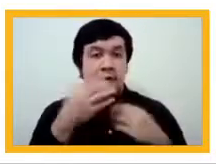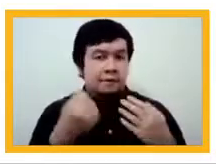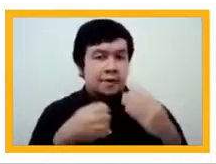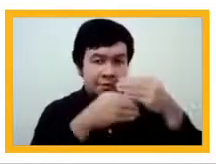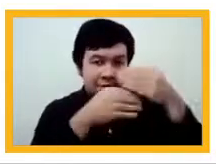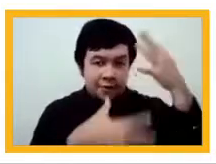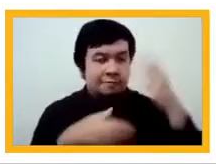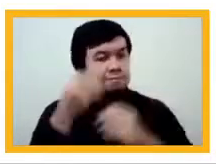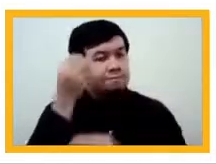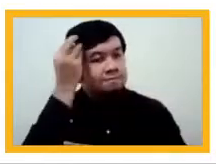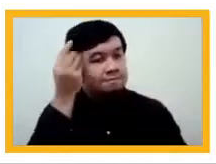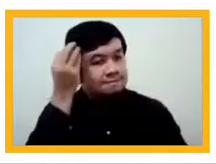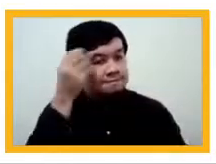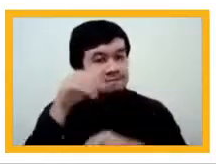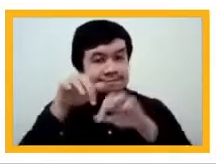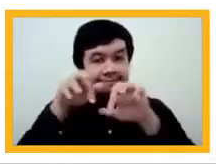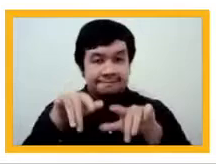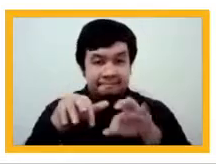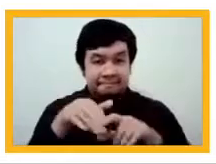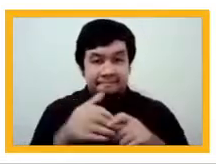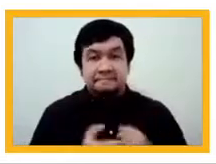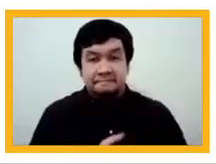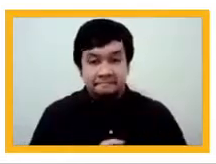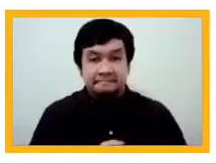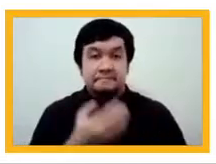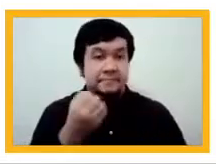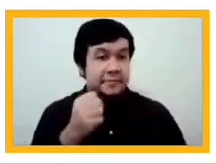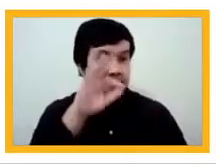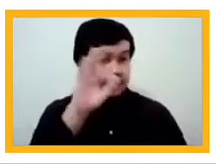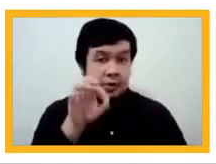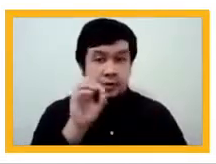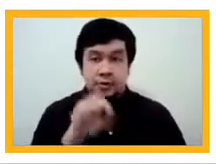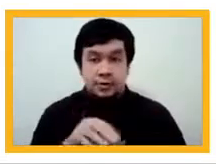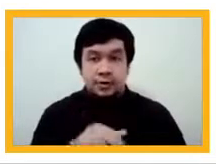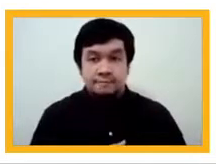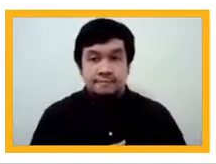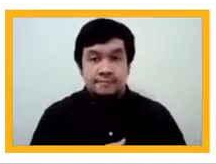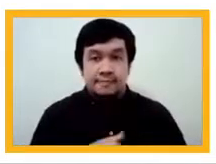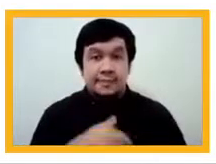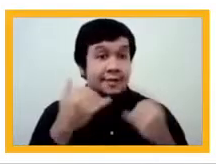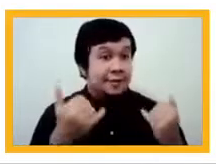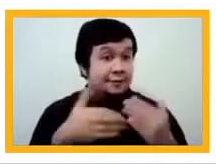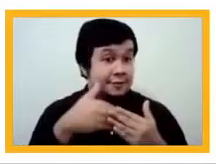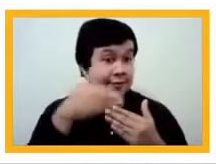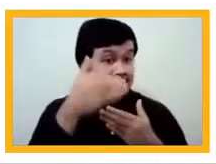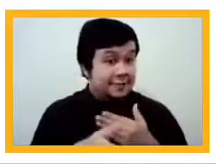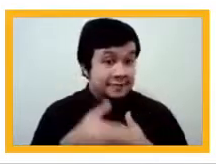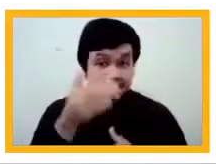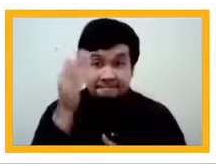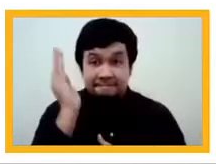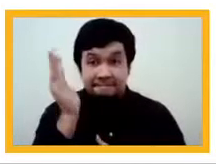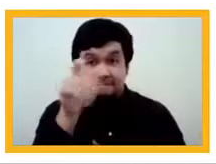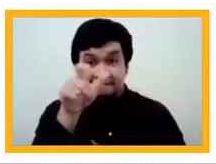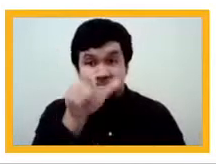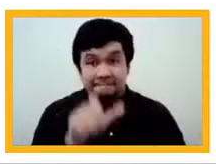ask now Ibo Paulina to speak, we'll get already some answers because Paulina Pannen, she